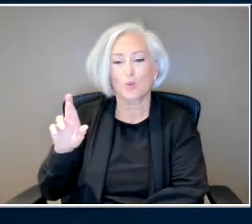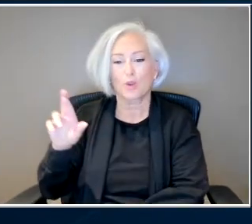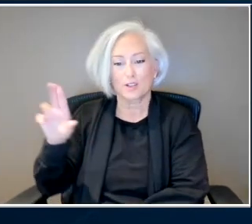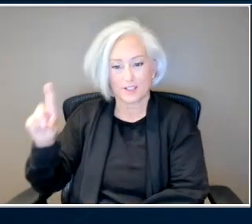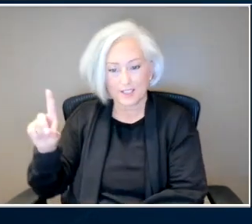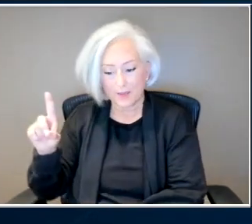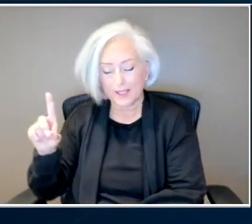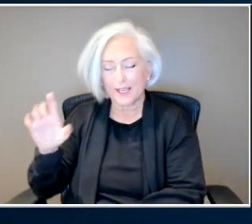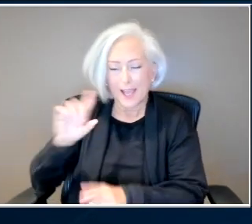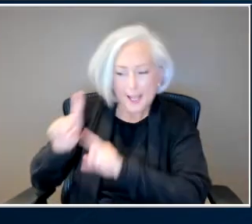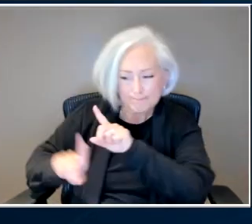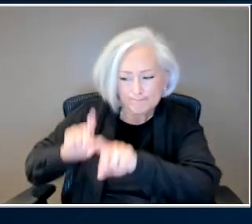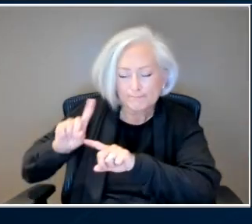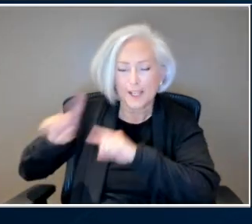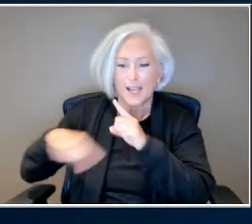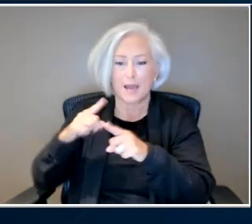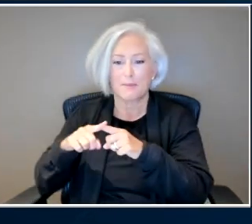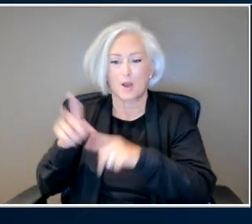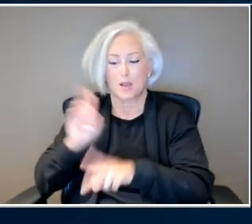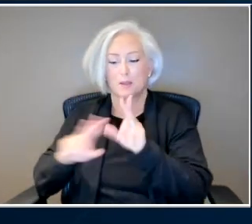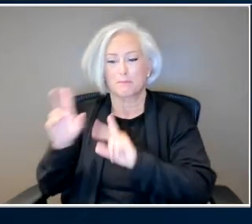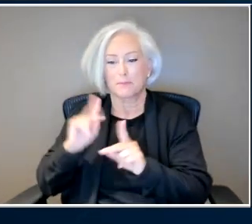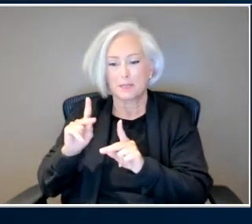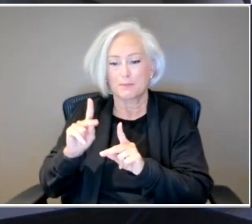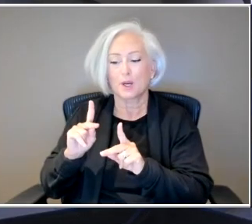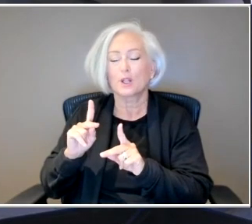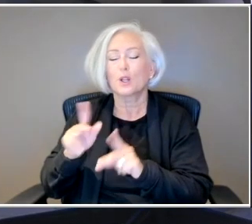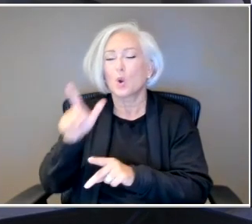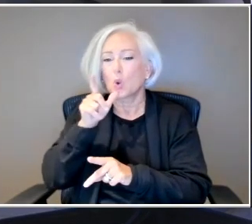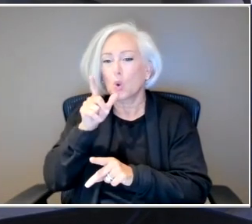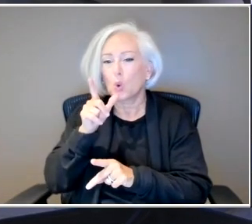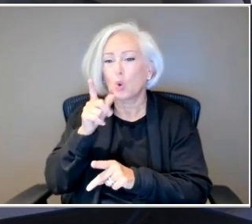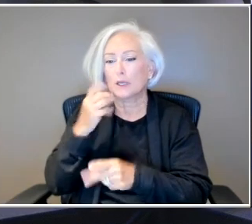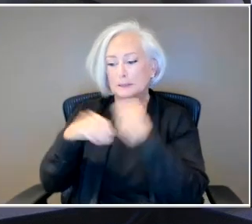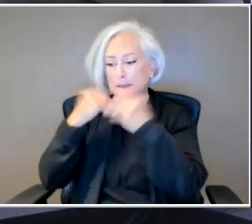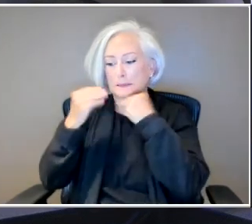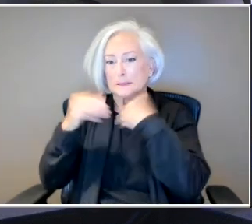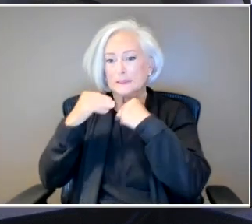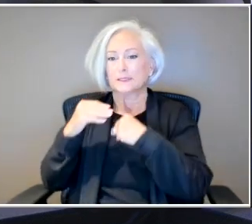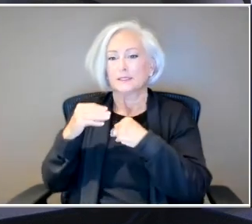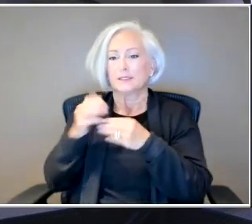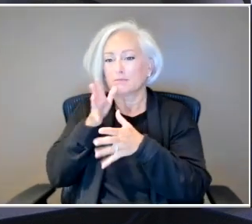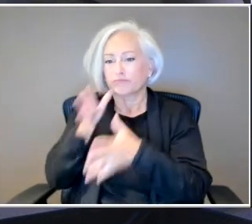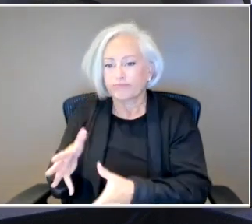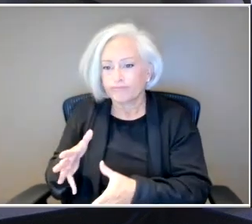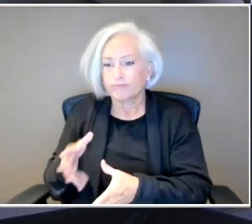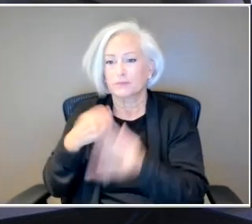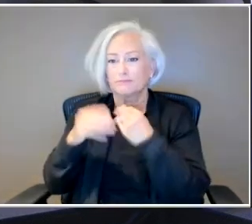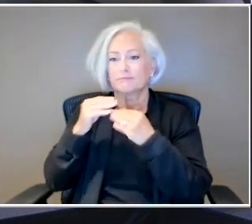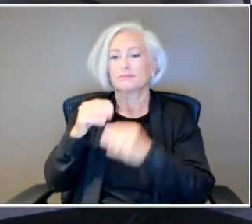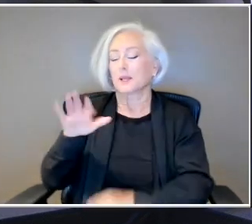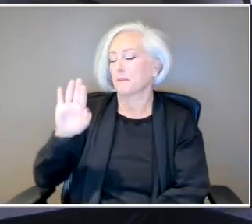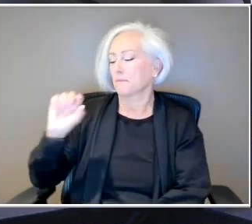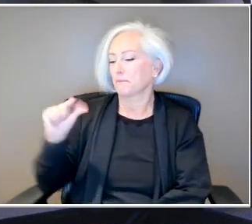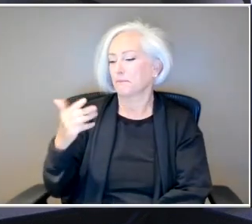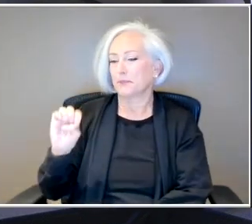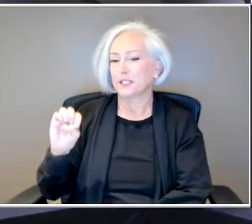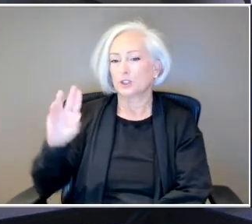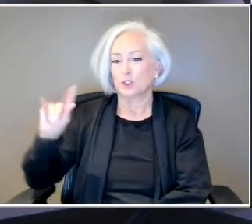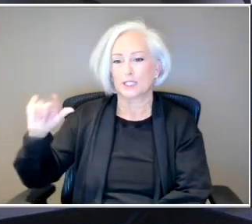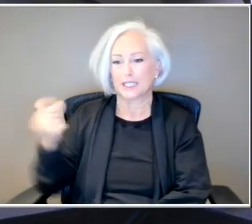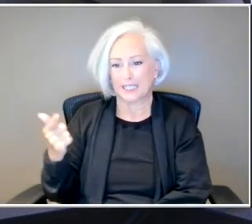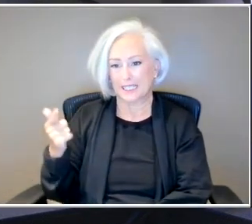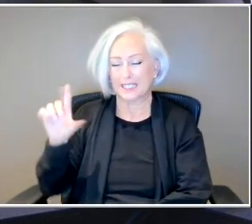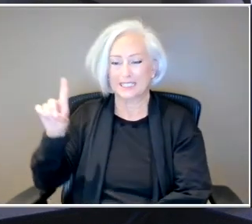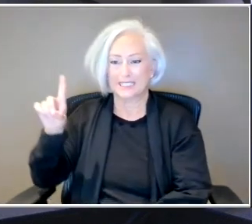helping people with binge eating disorder. But Cynthia, I want to start with you. I want to clarify you did not have any sort of eating disorder.